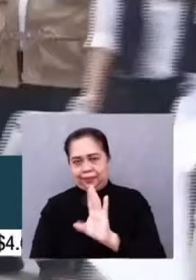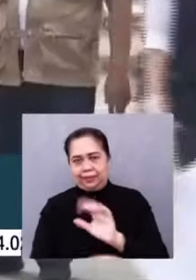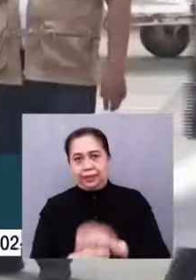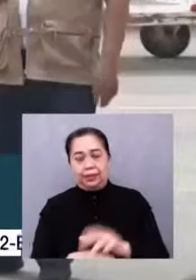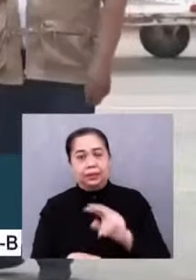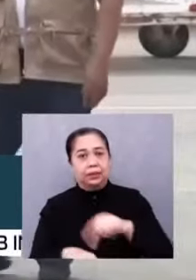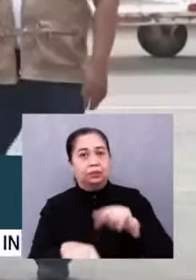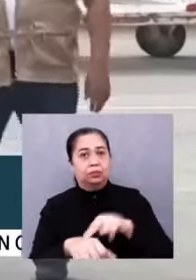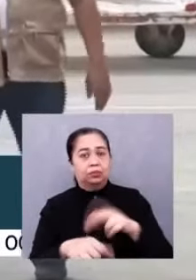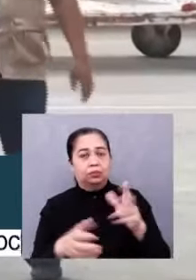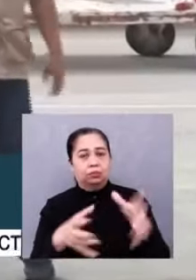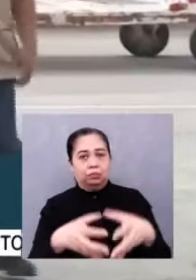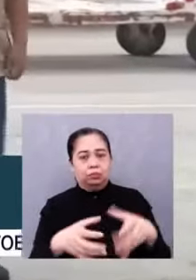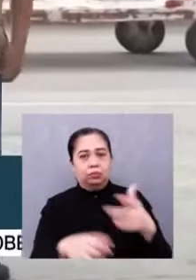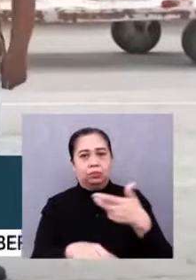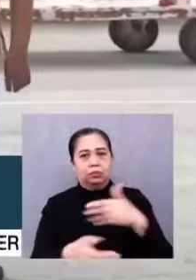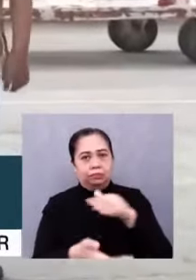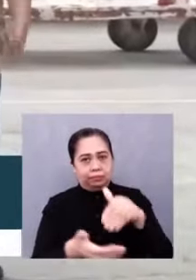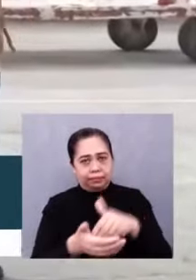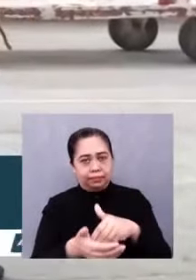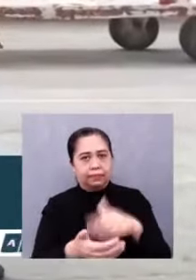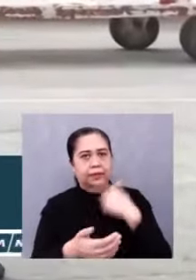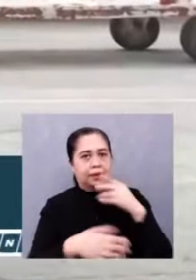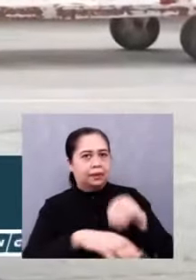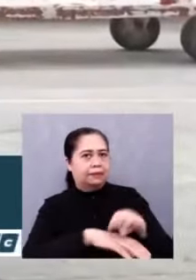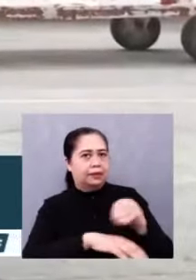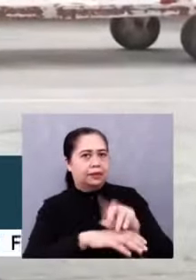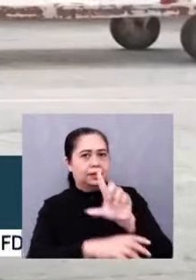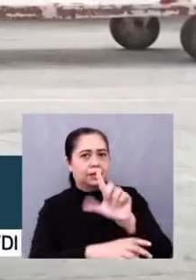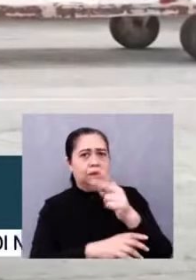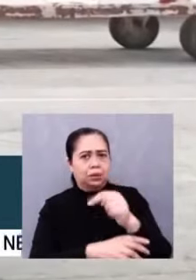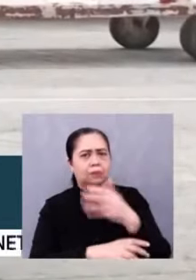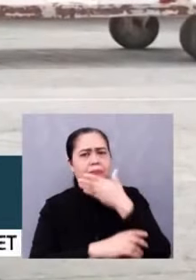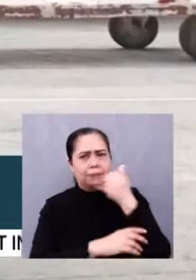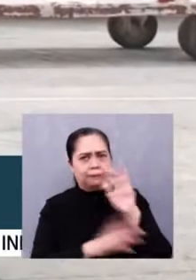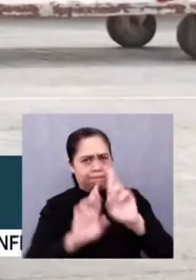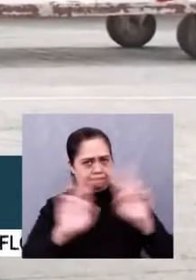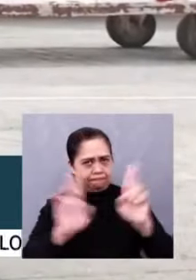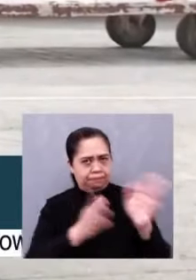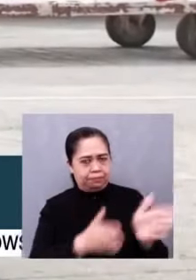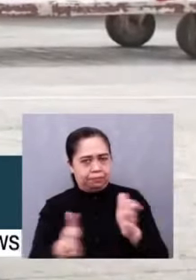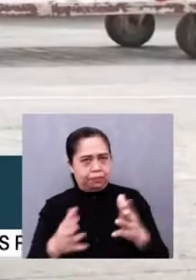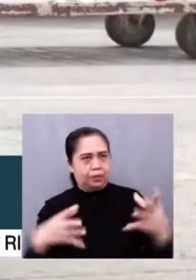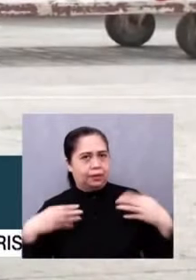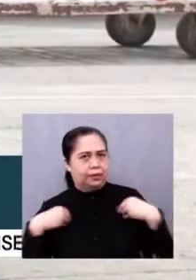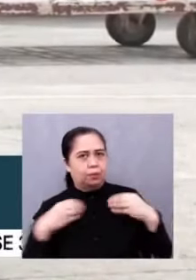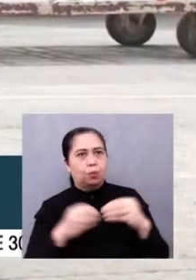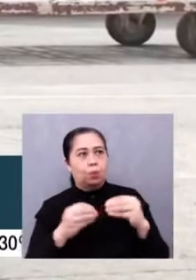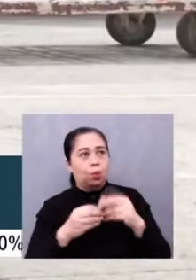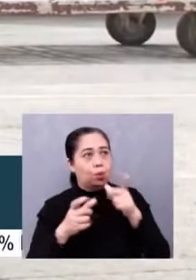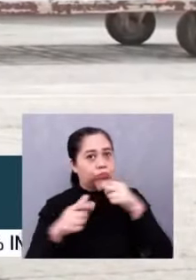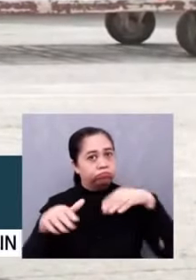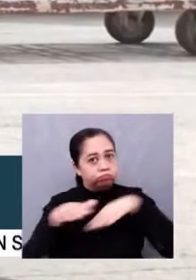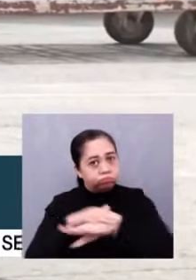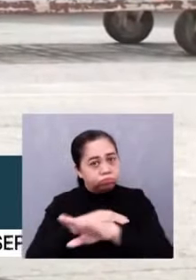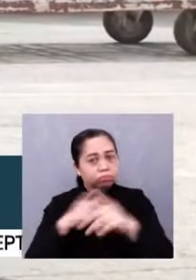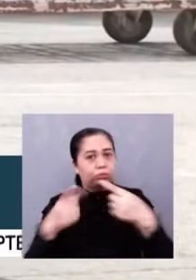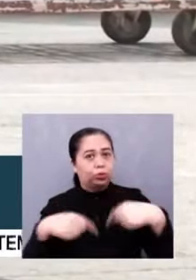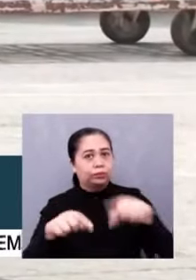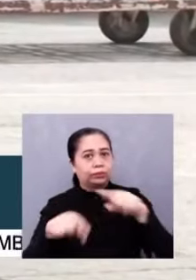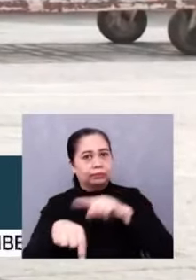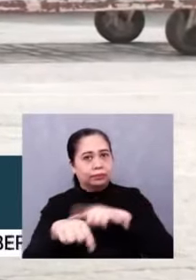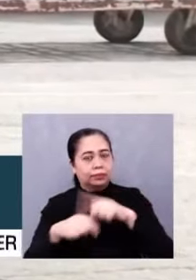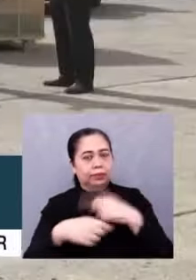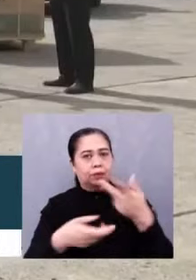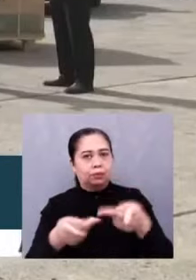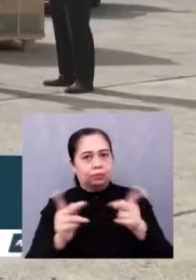Vaccination Operations Center advised LGUs to be better prepared to accommodate eligible walk-ins during this period.